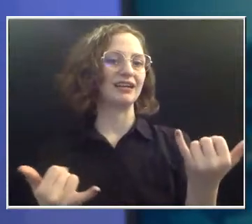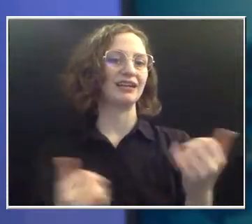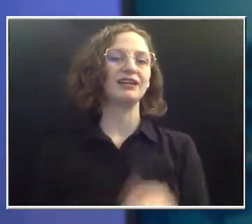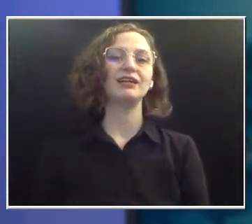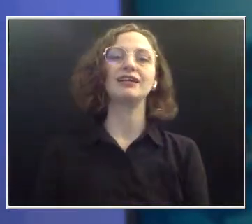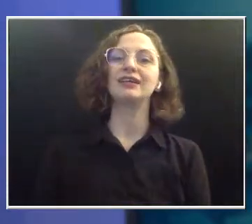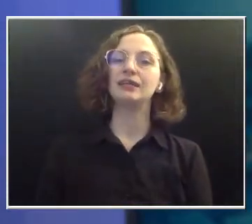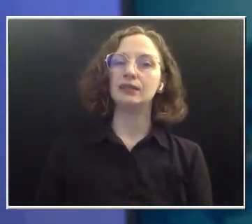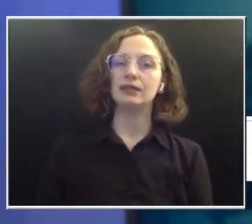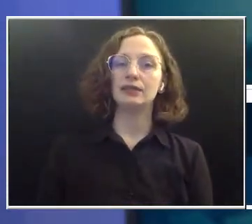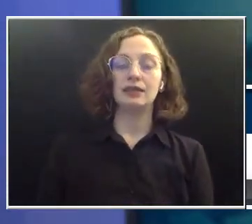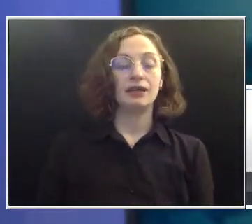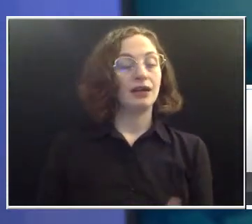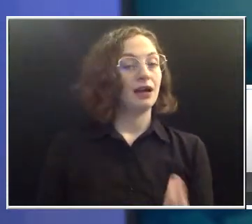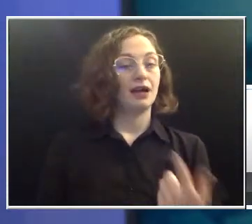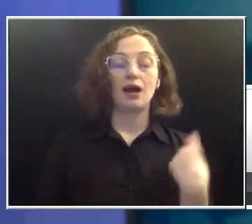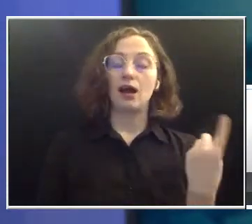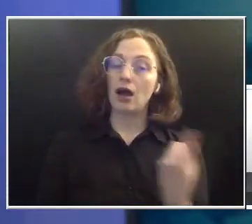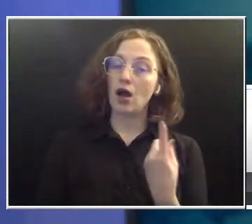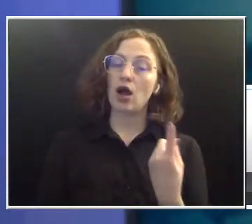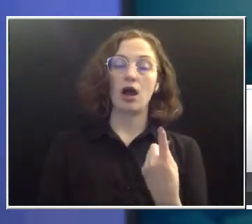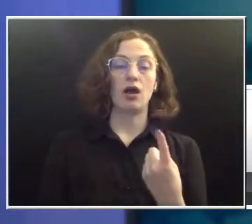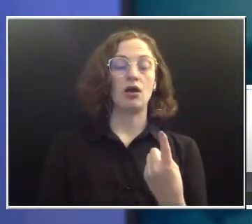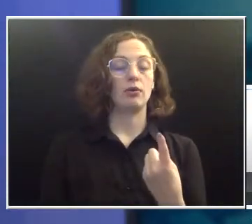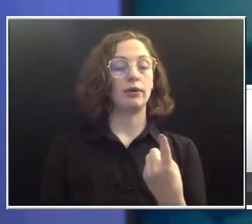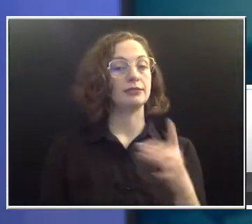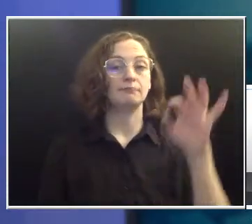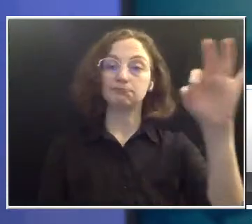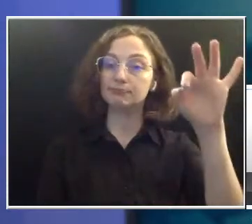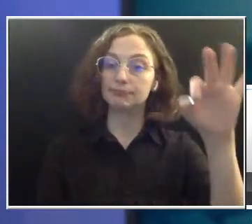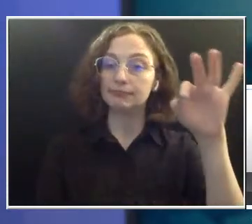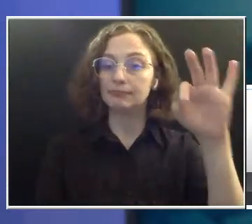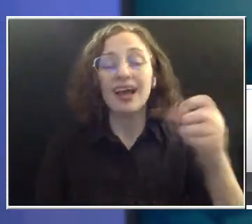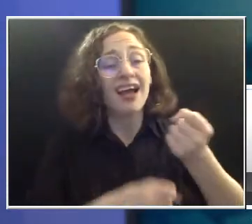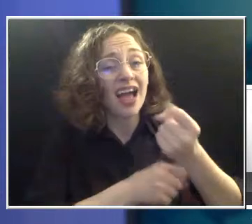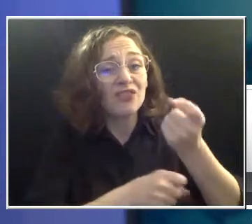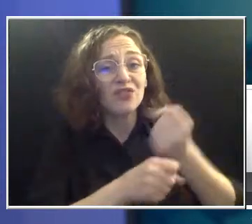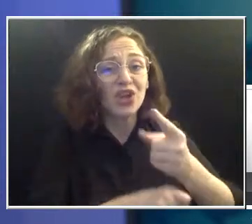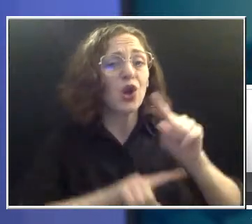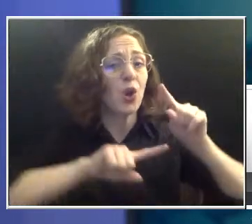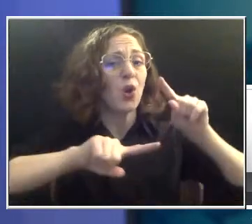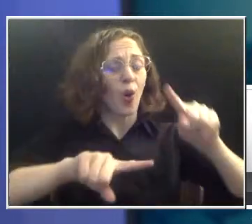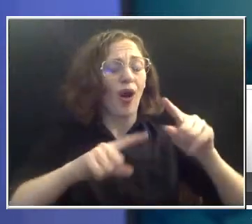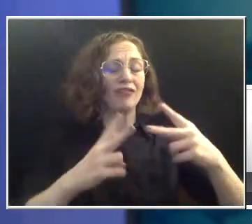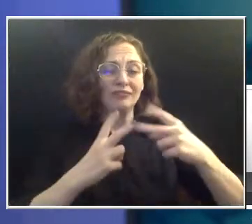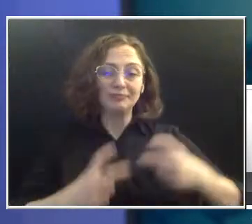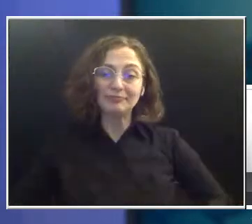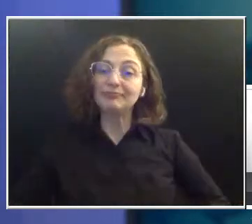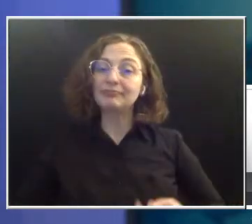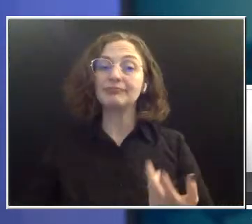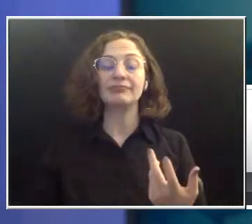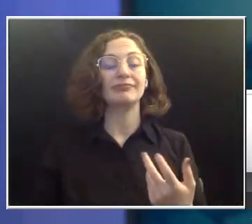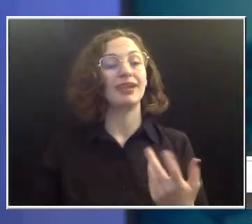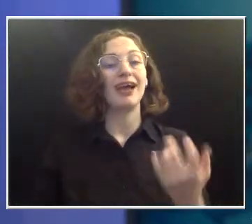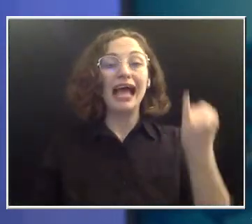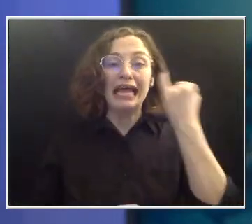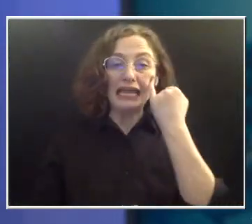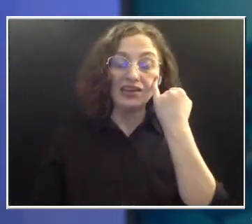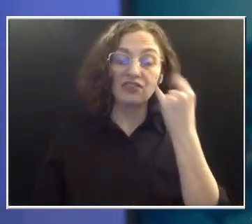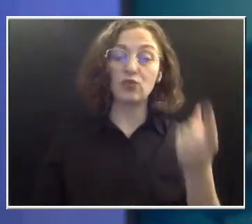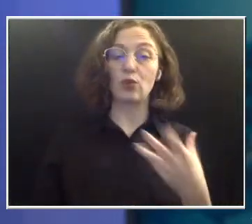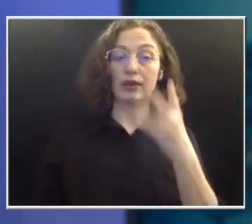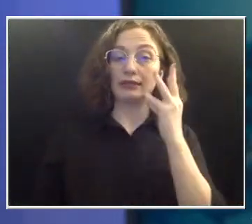always say, get a pelvic exam every year. And if you have symptoms, I talk a lot about the abdominal symptoms, but like abdominal